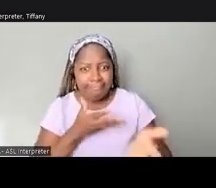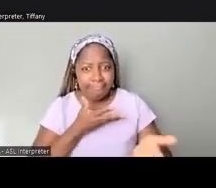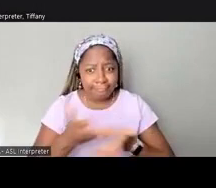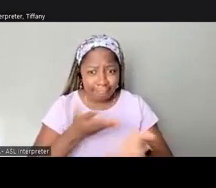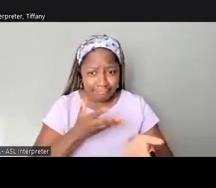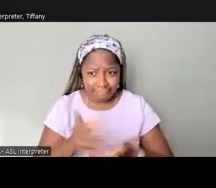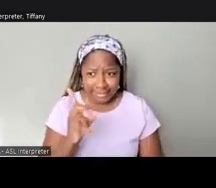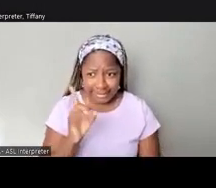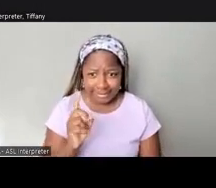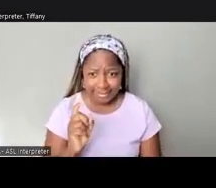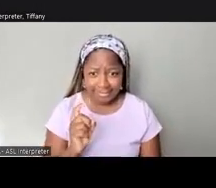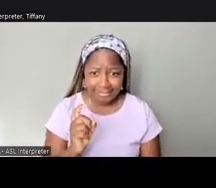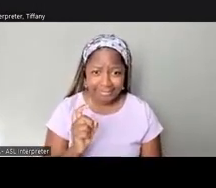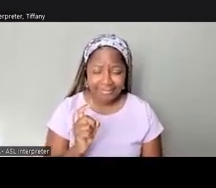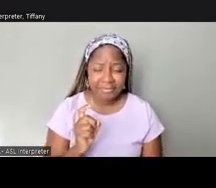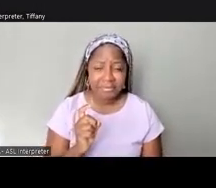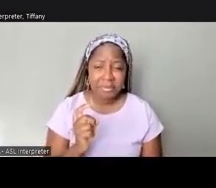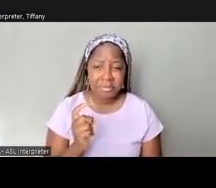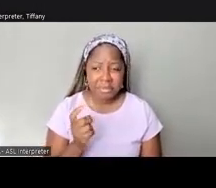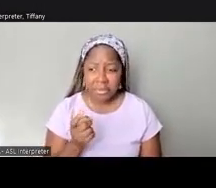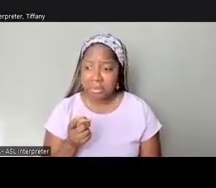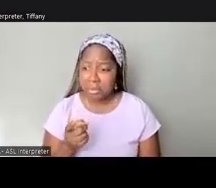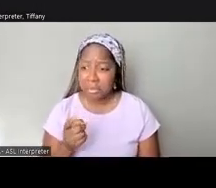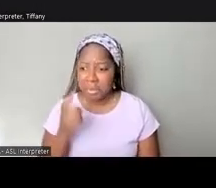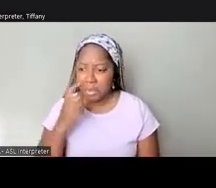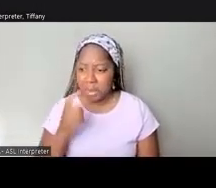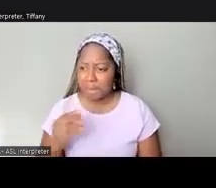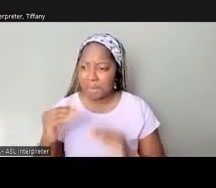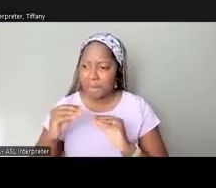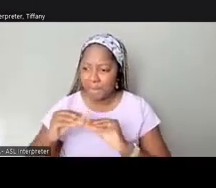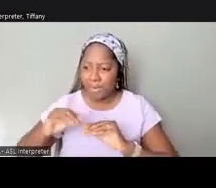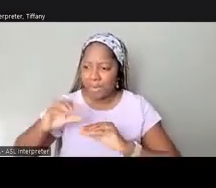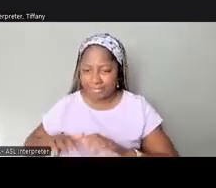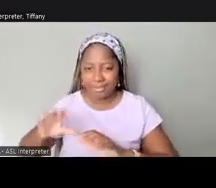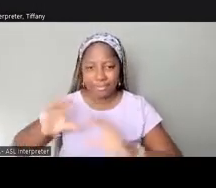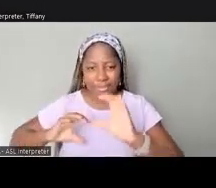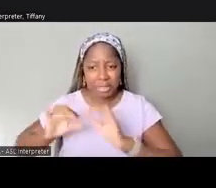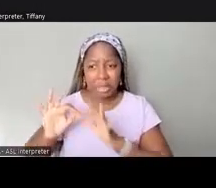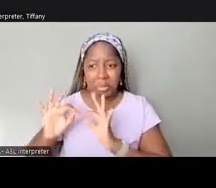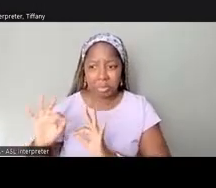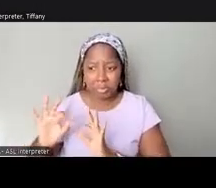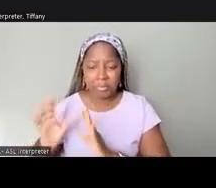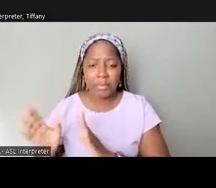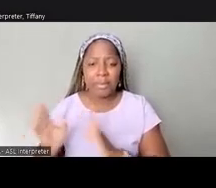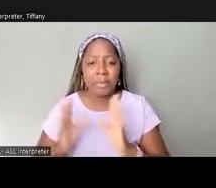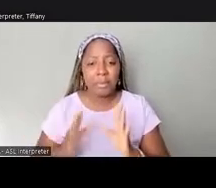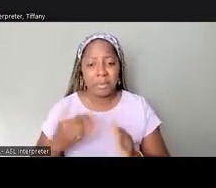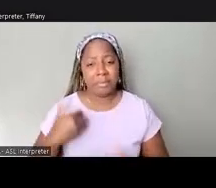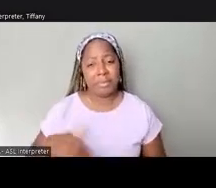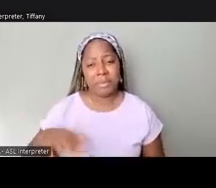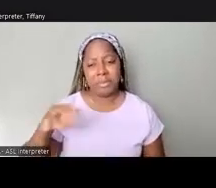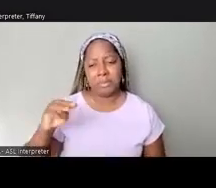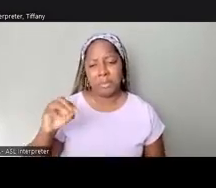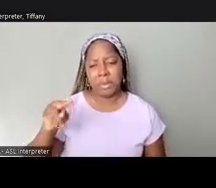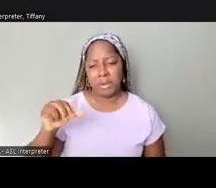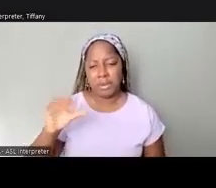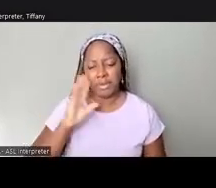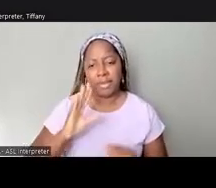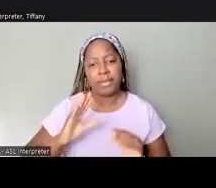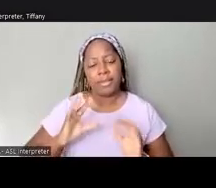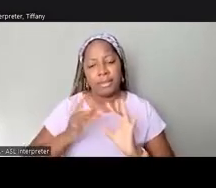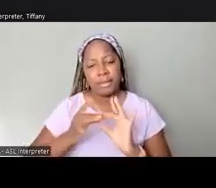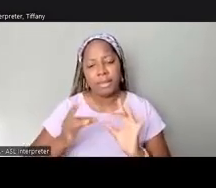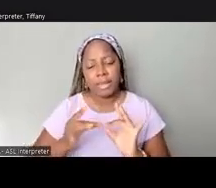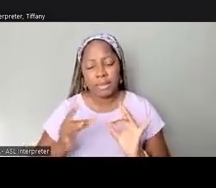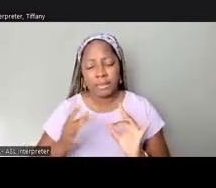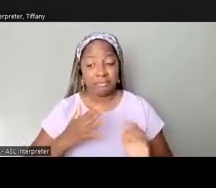As folks continue to contribute in the chat box, I think one thing I'll share from some of my experiences, and it was also echoed in